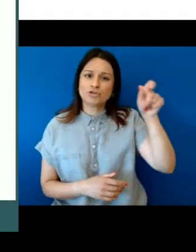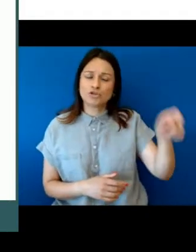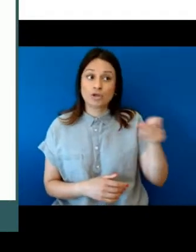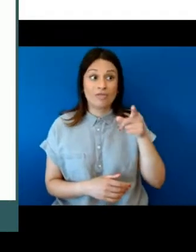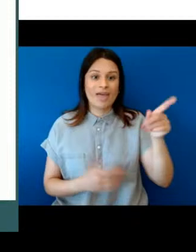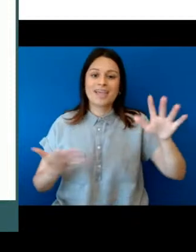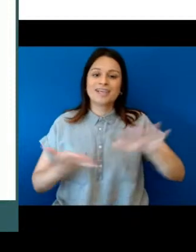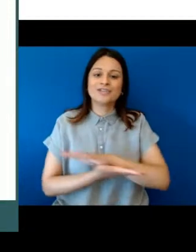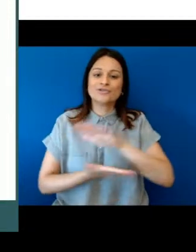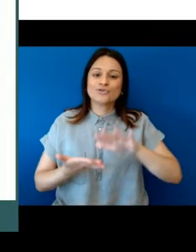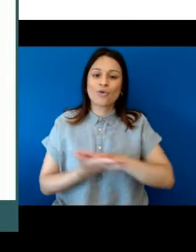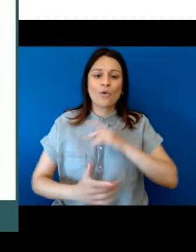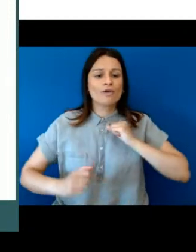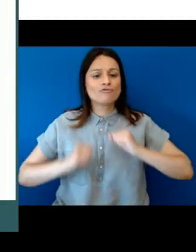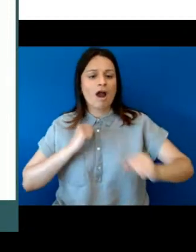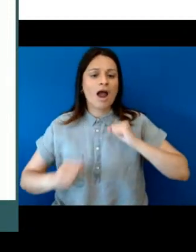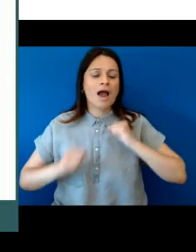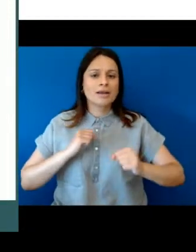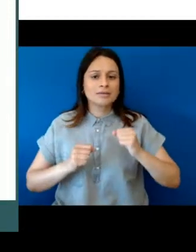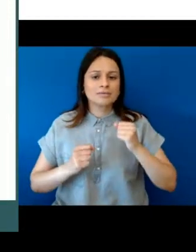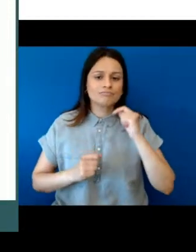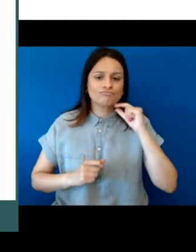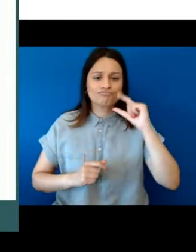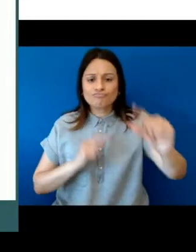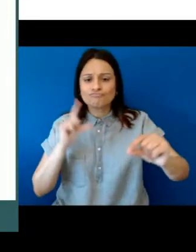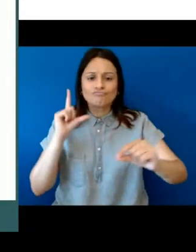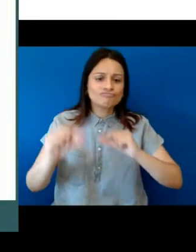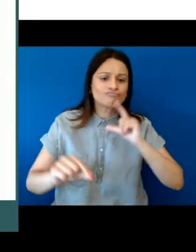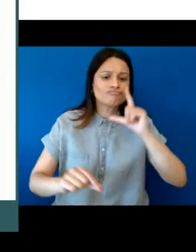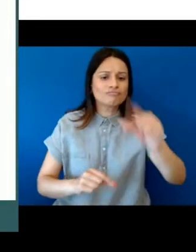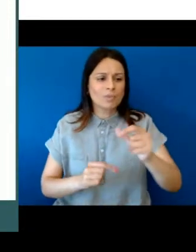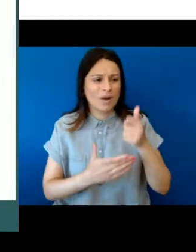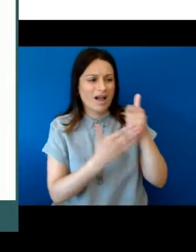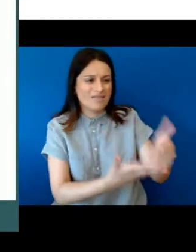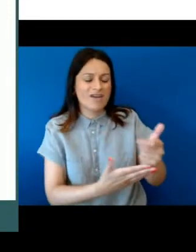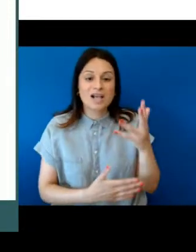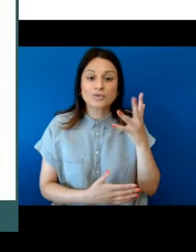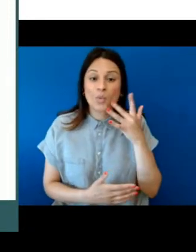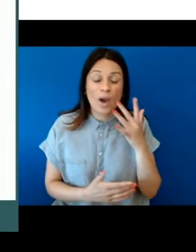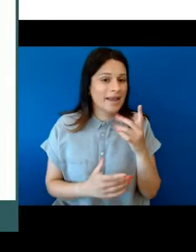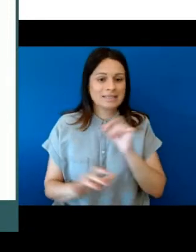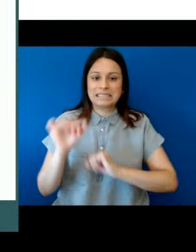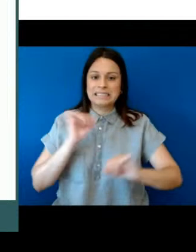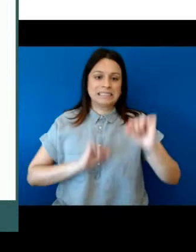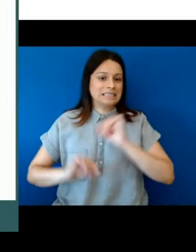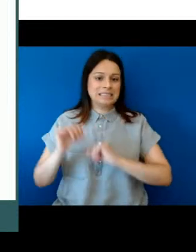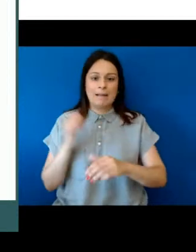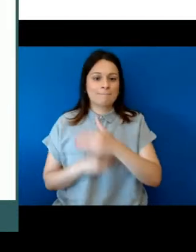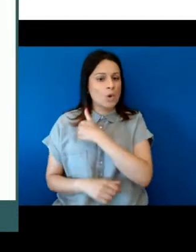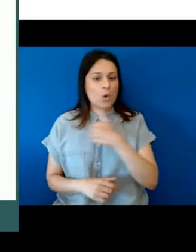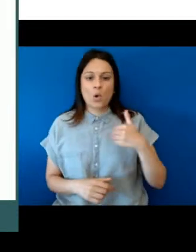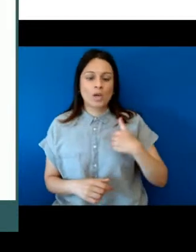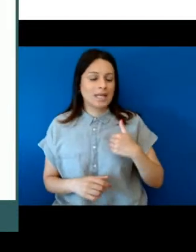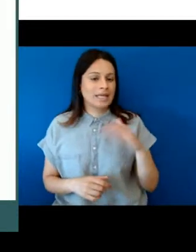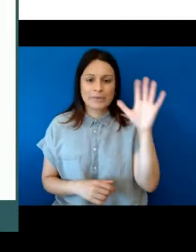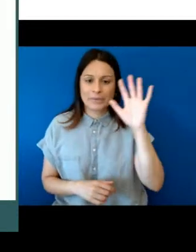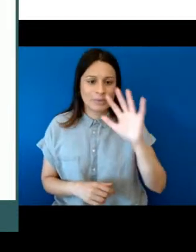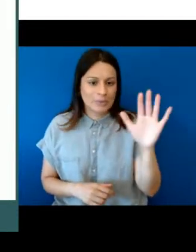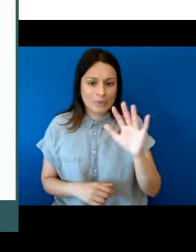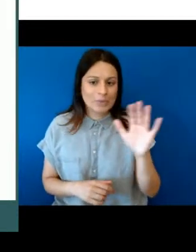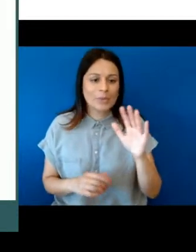for a run, you may want to advise that that would be something that they should avoid in the mornings and may do in the early